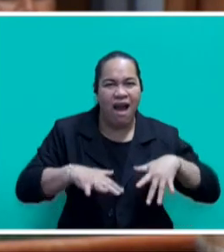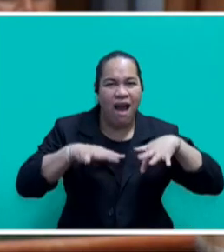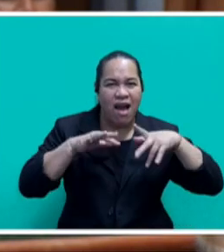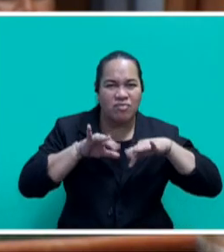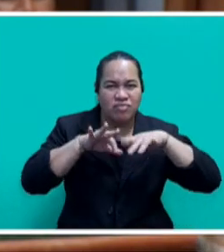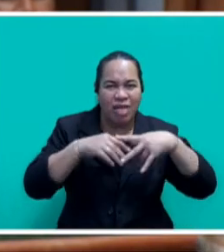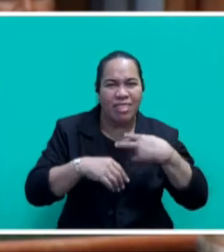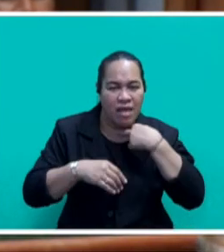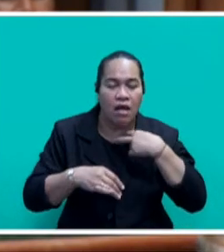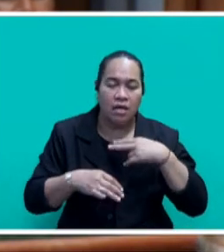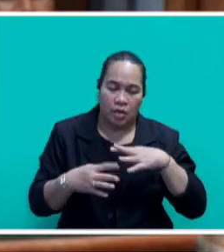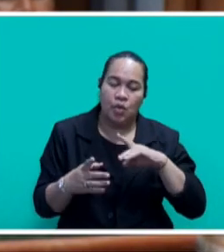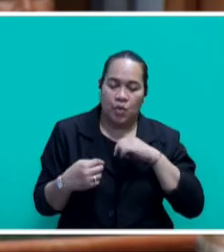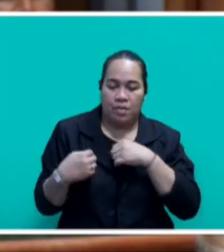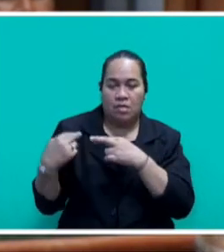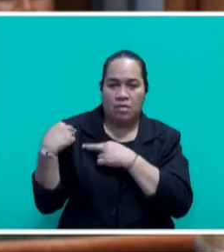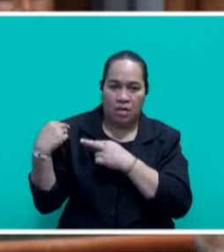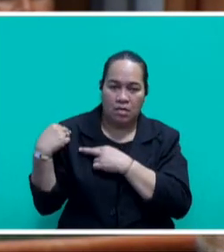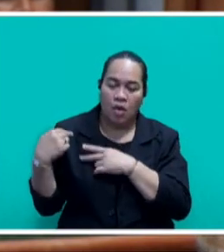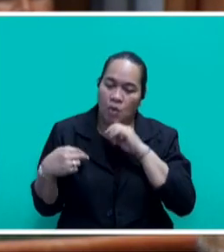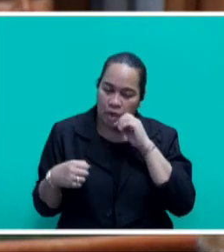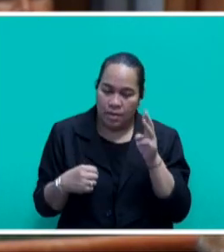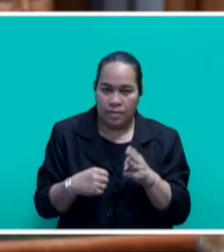fix the